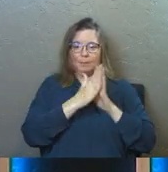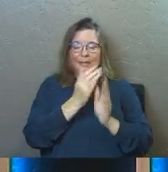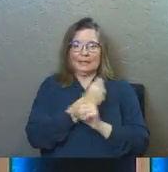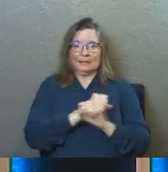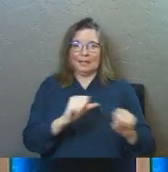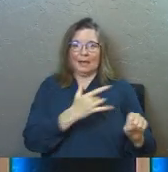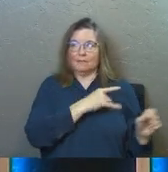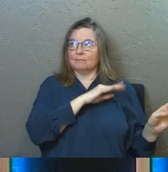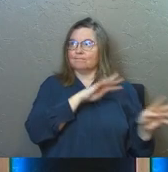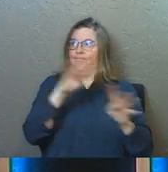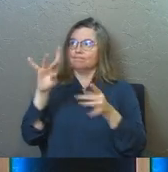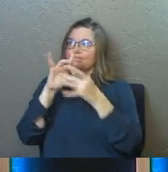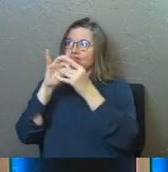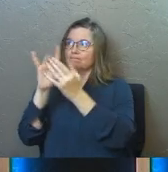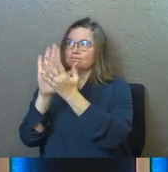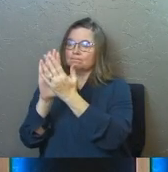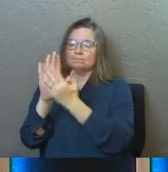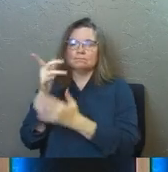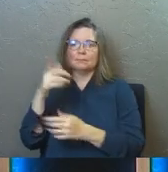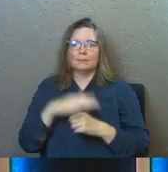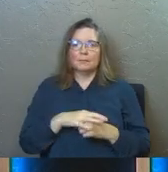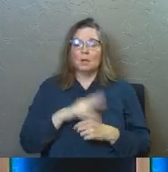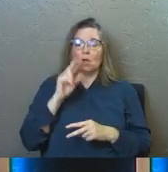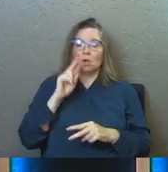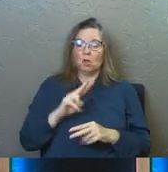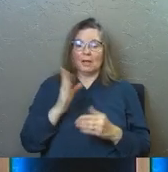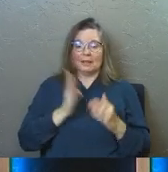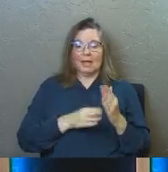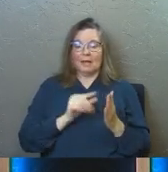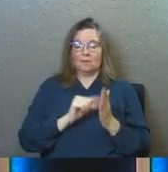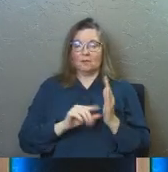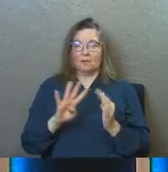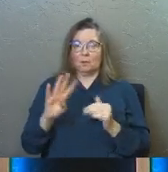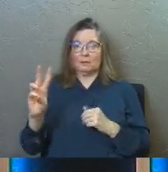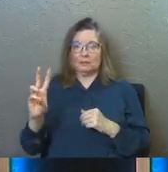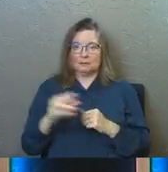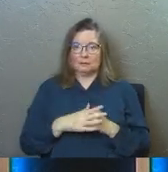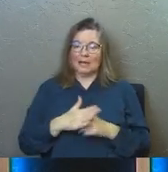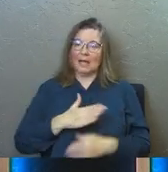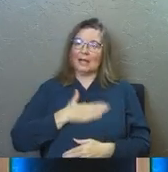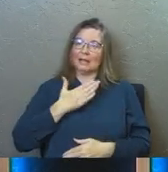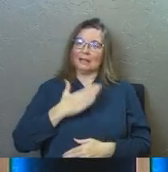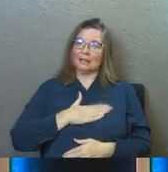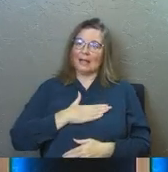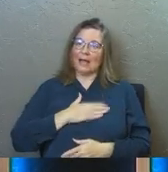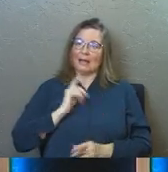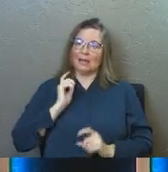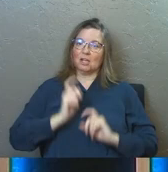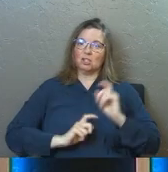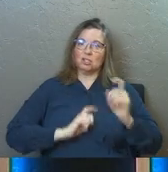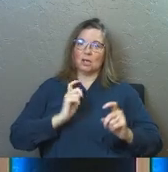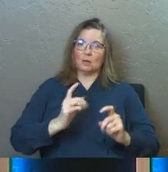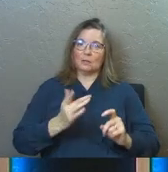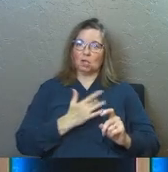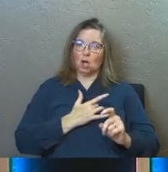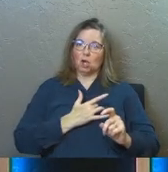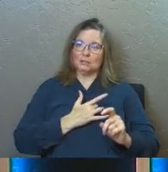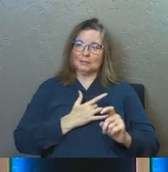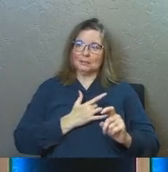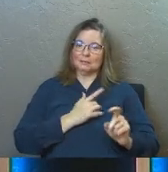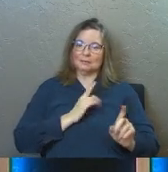being saved. Take a look right there at the end of verse 46. Glad and generous